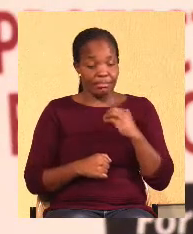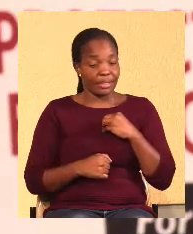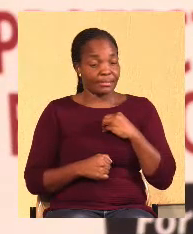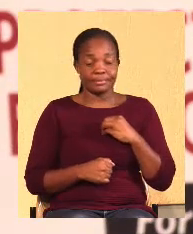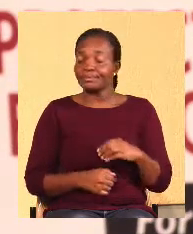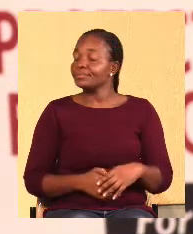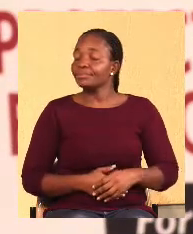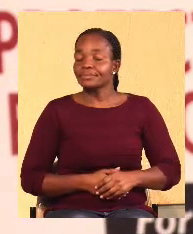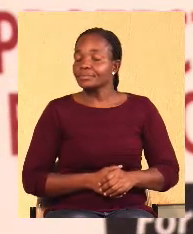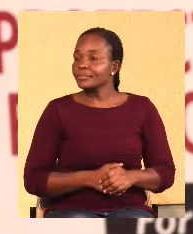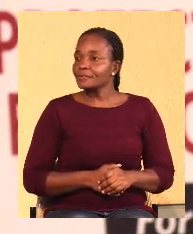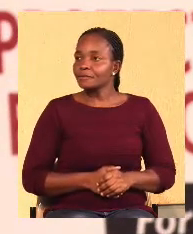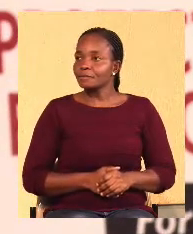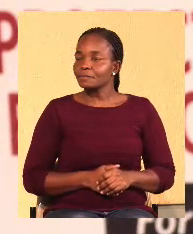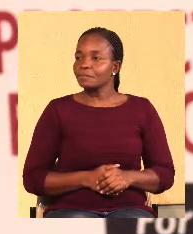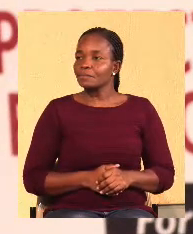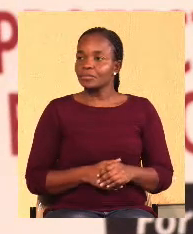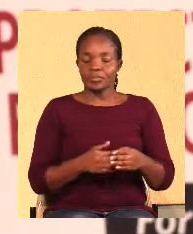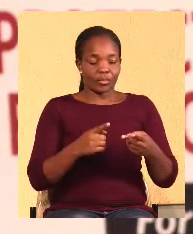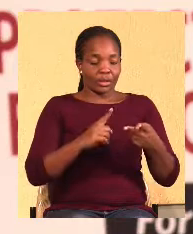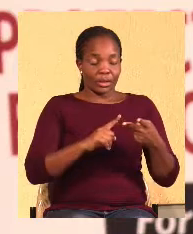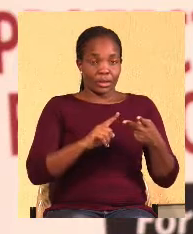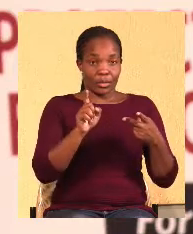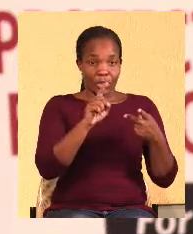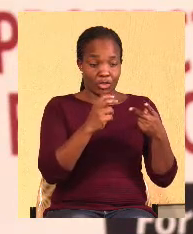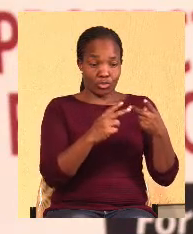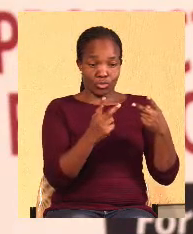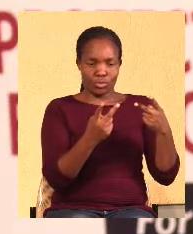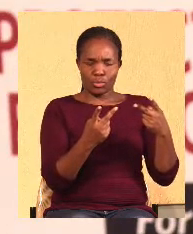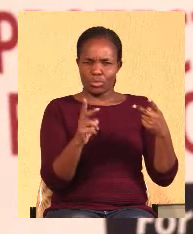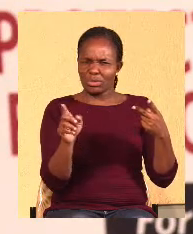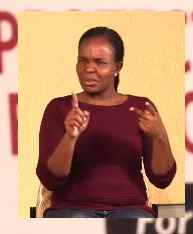Question number two, which is asking on the...